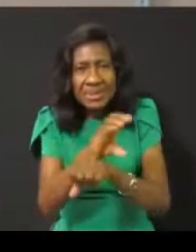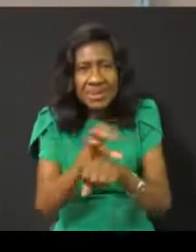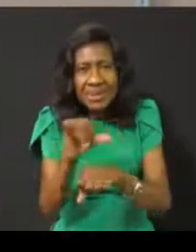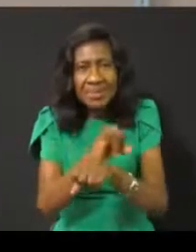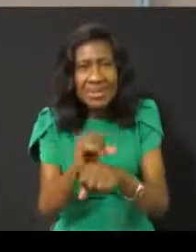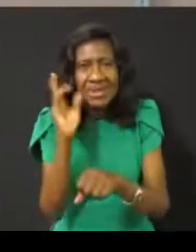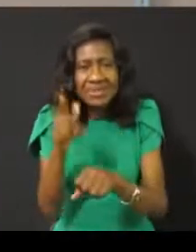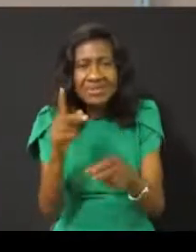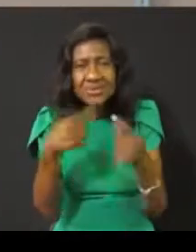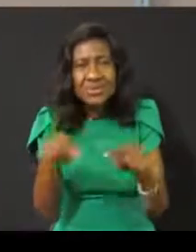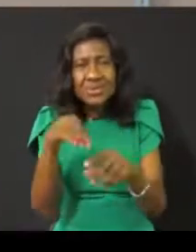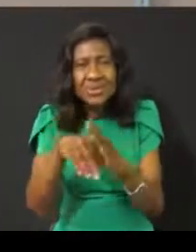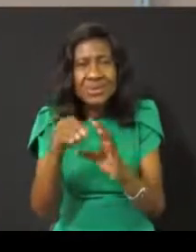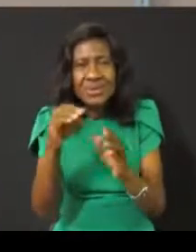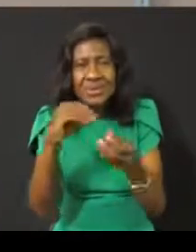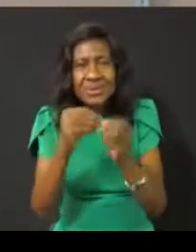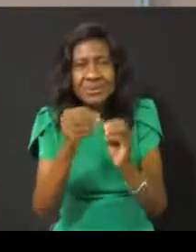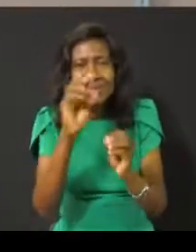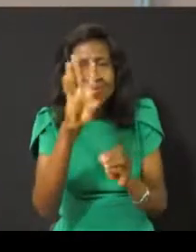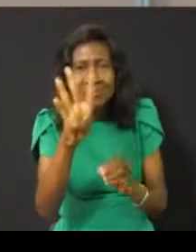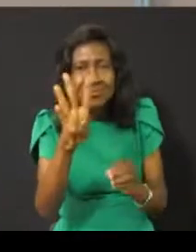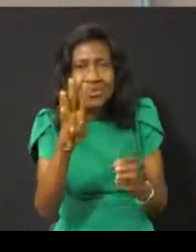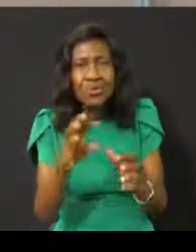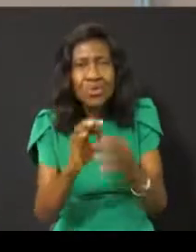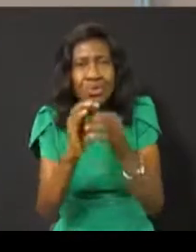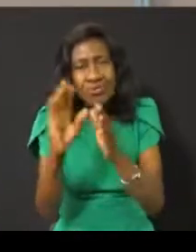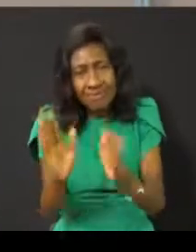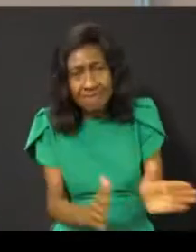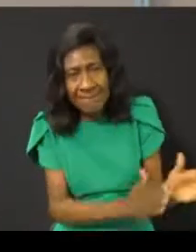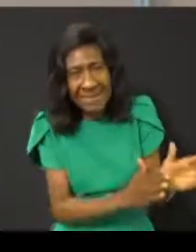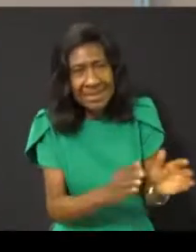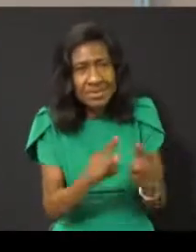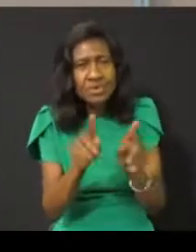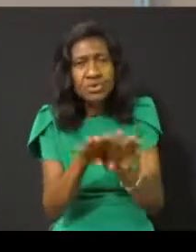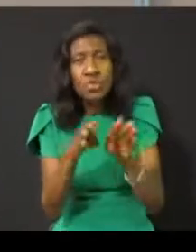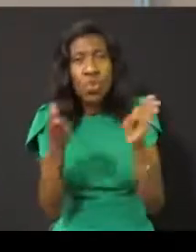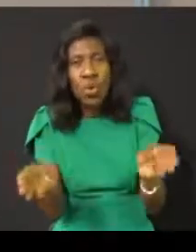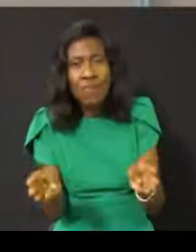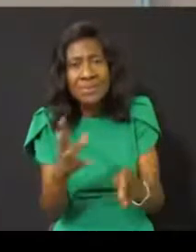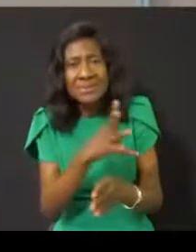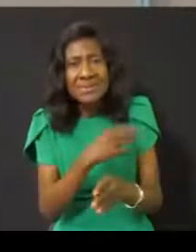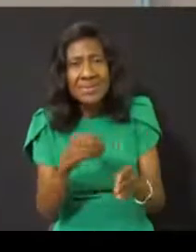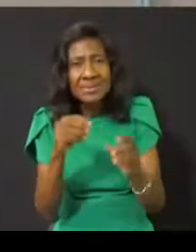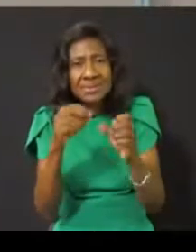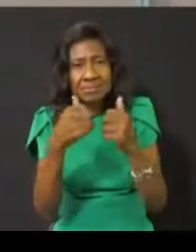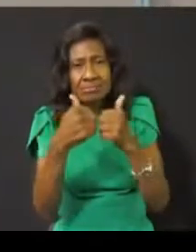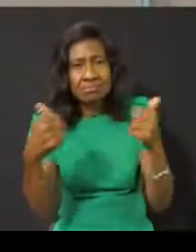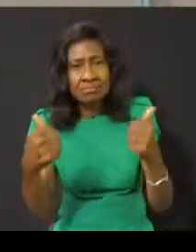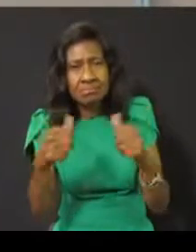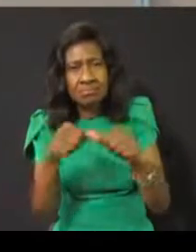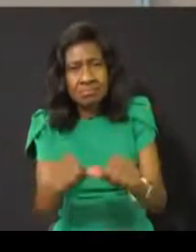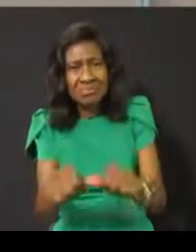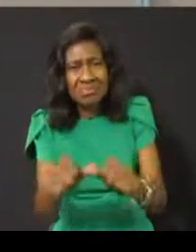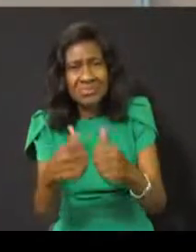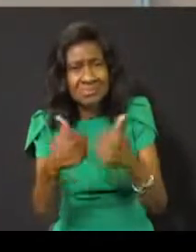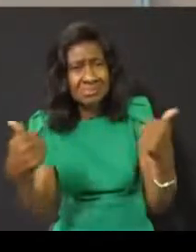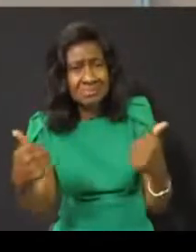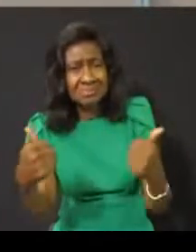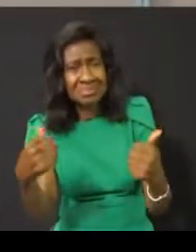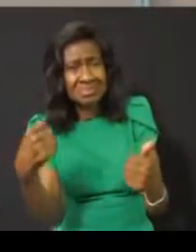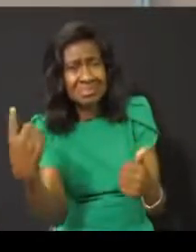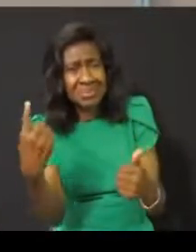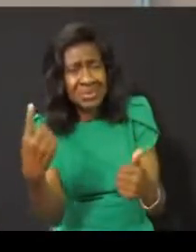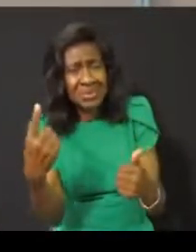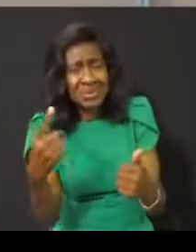move into phase 4 of the reopening plan, and the quarantine restrictions will be removed for all fully vaccinated